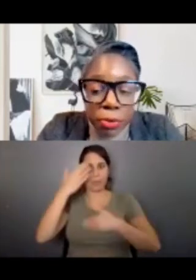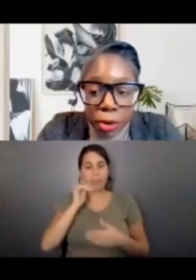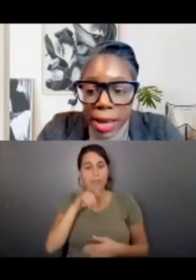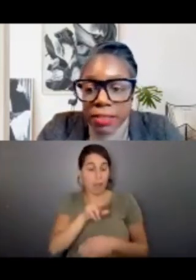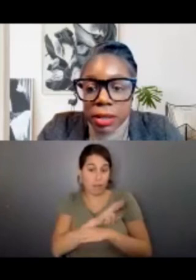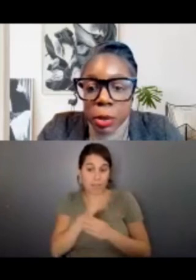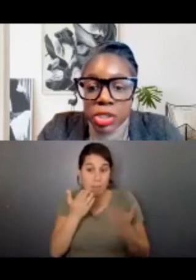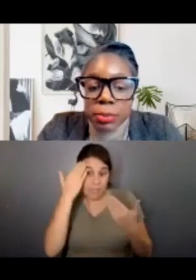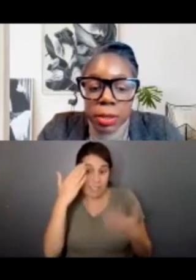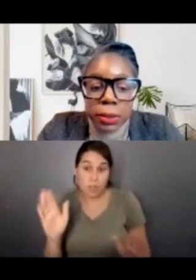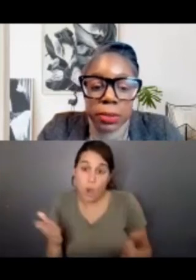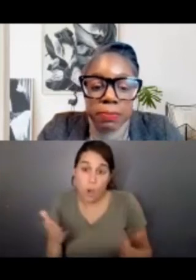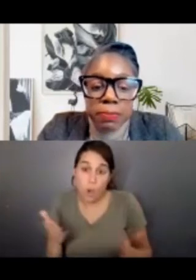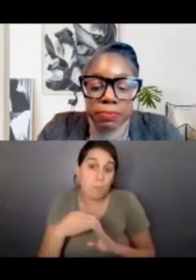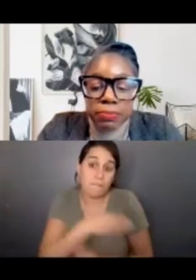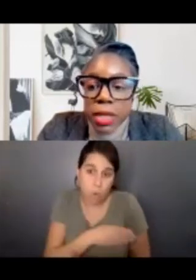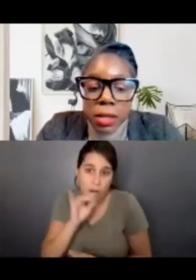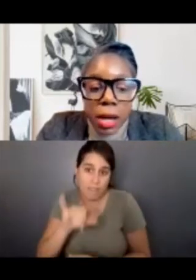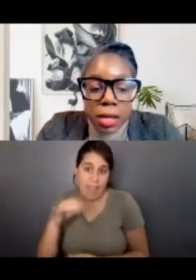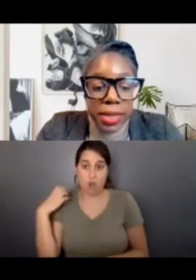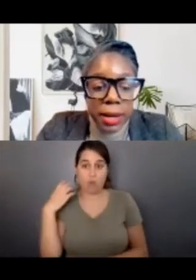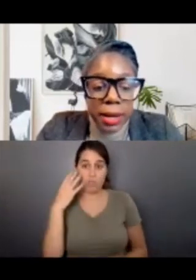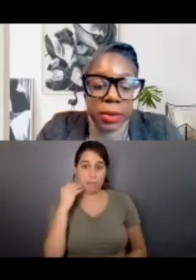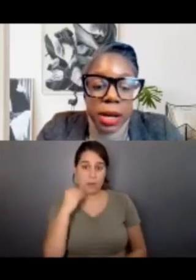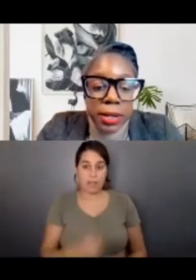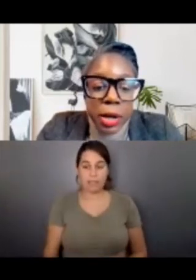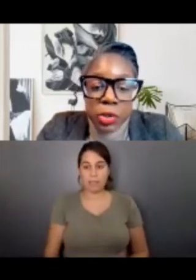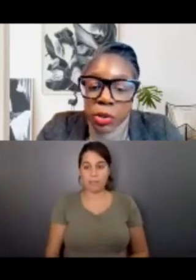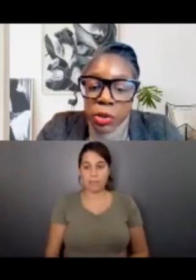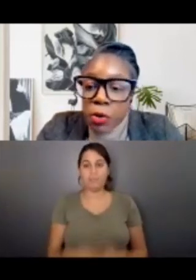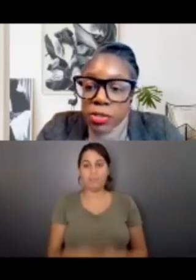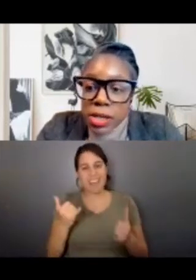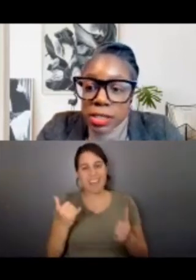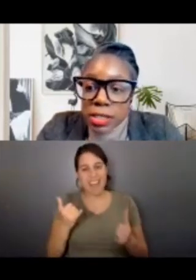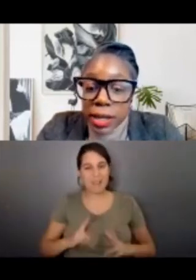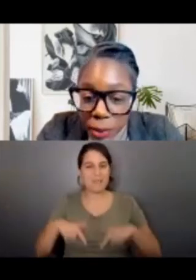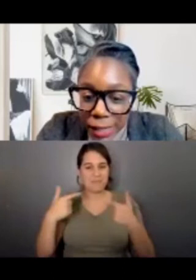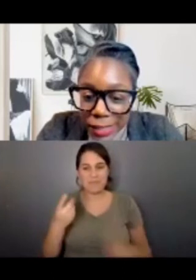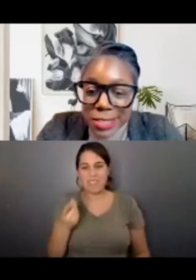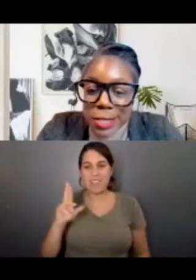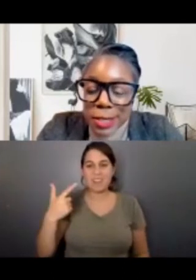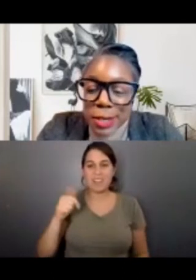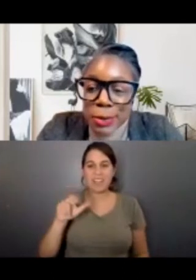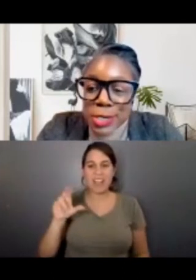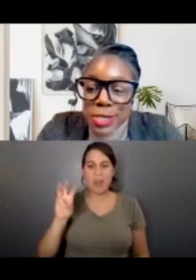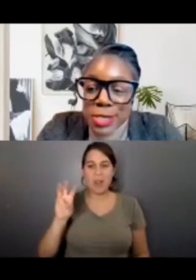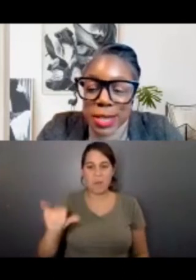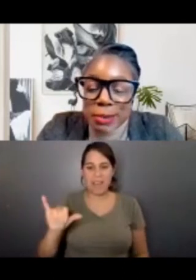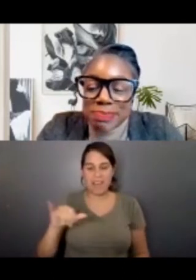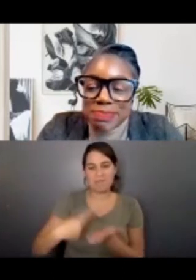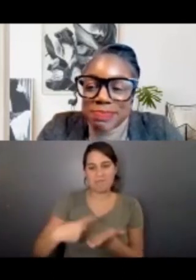before having the coaching experience. So with that, now we'll turn it over to Dr. Garraway to discuss the coach's skill